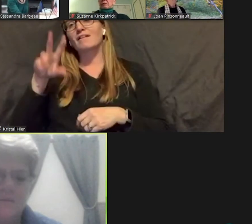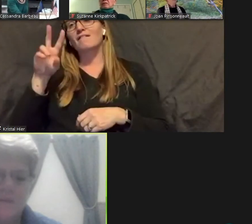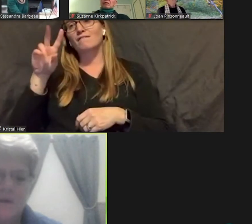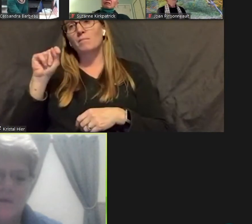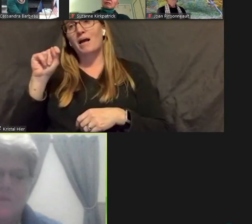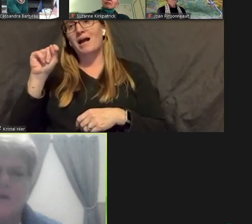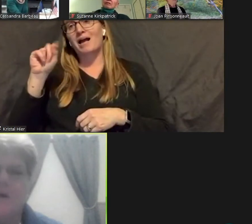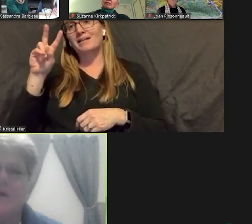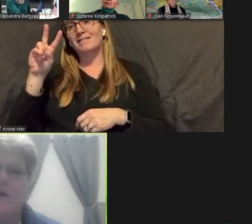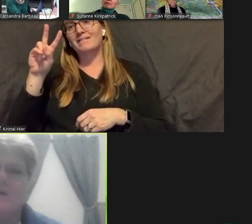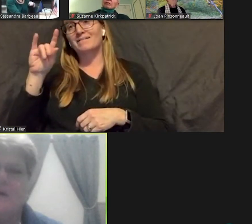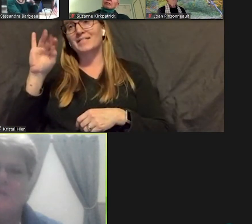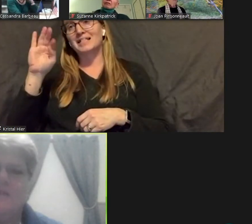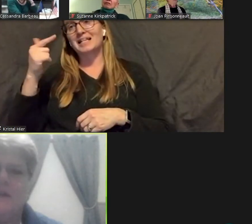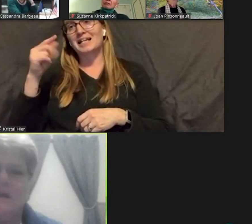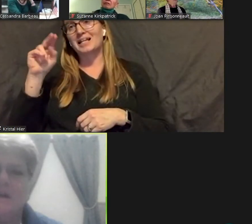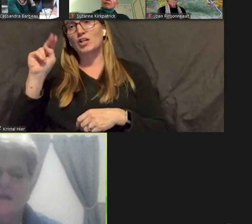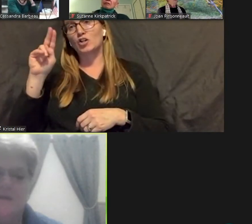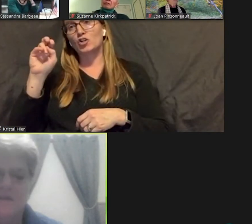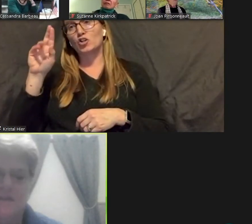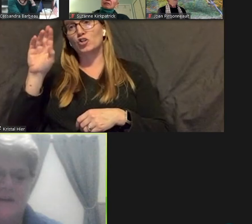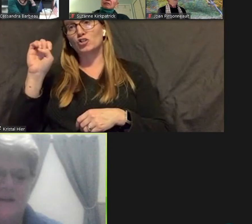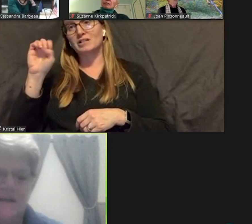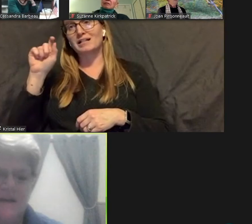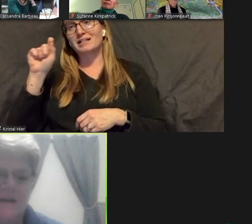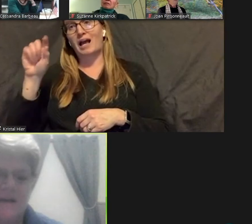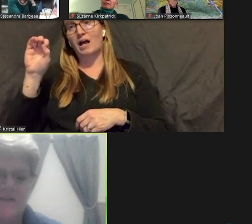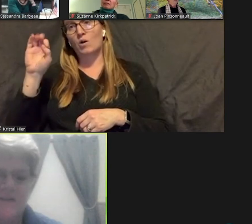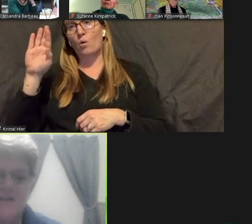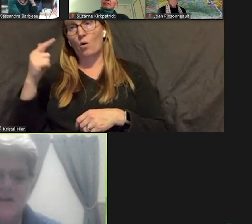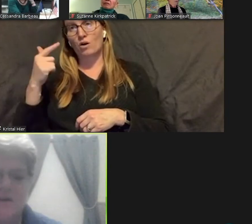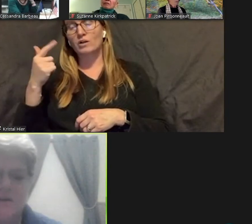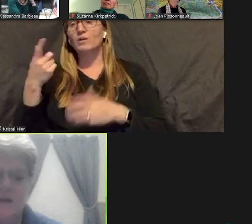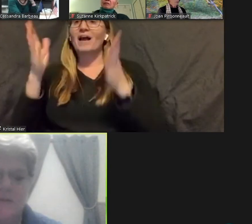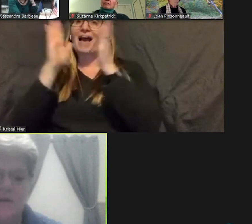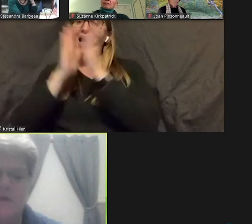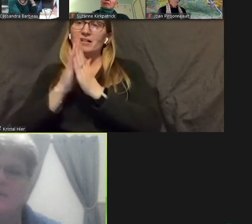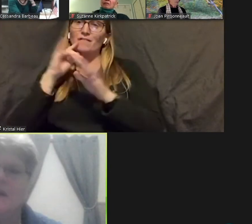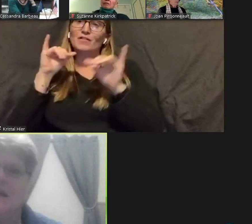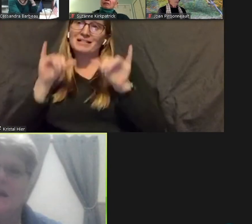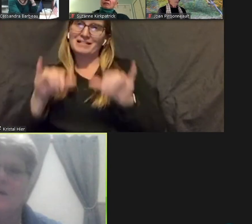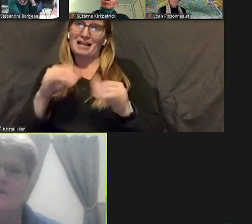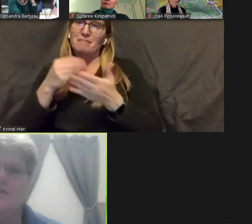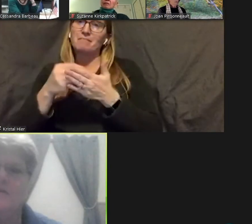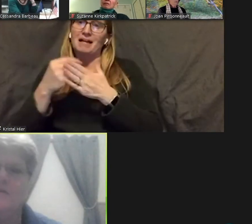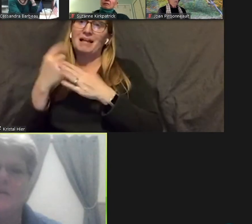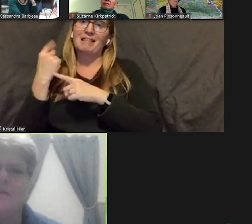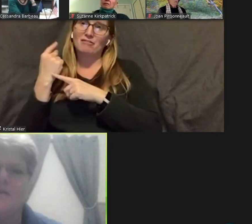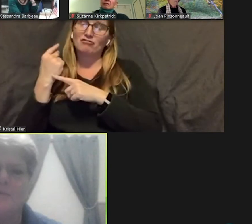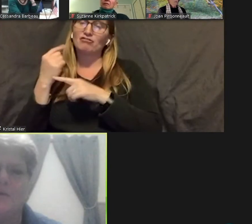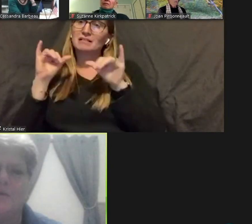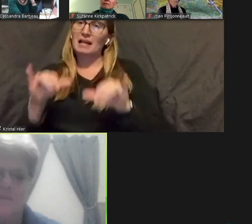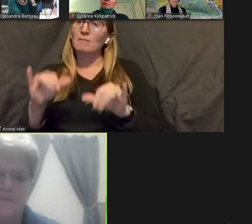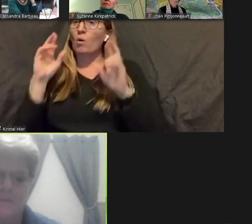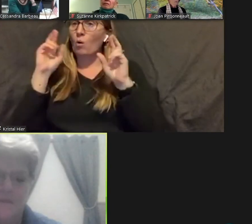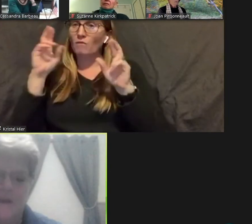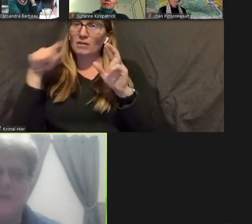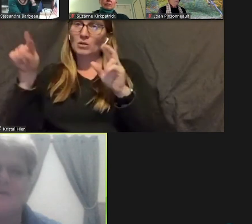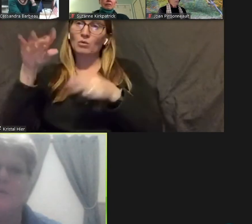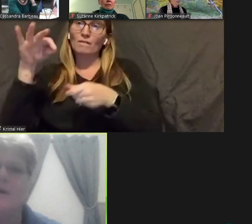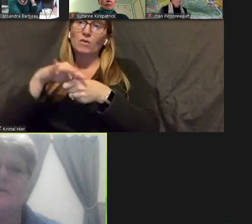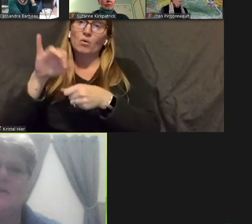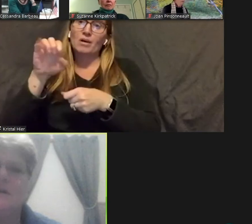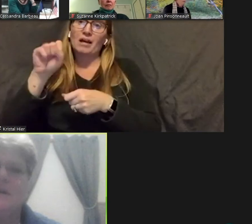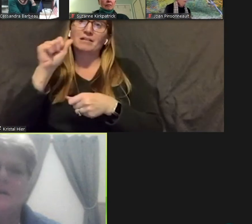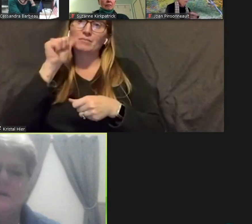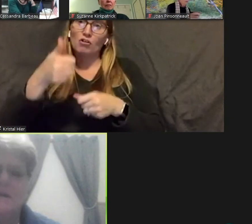vermontvisitingnurses.org. We are seeking level funding again this year, and we hope that we can count on you for your support. Thank you